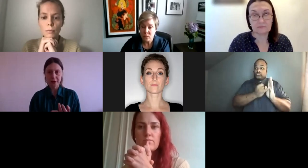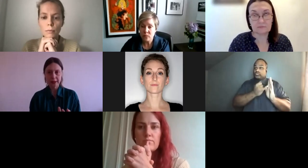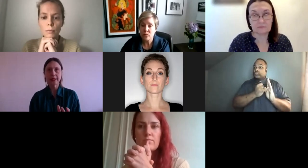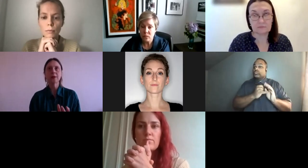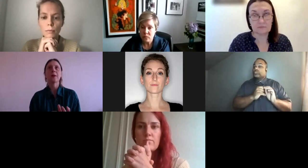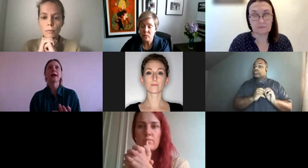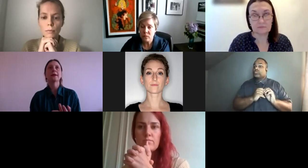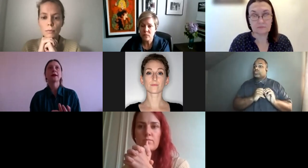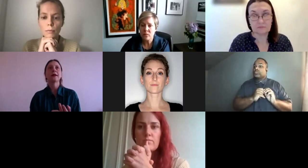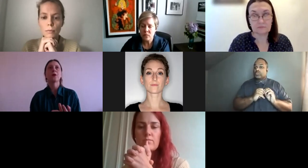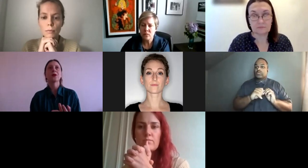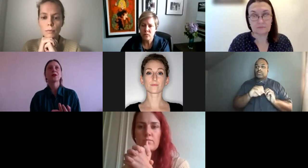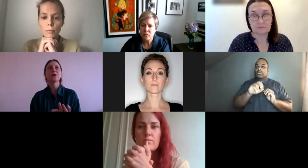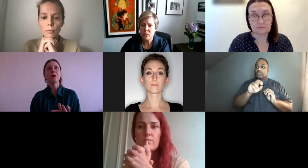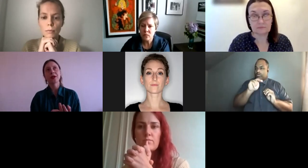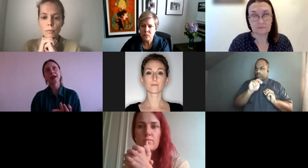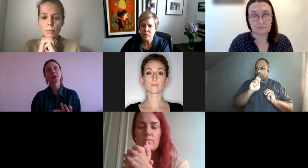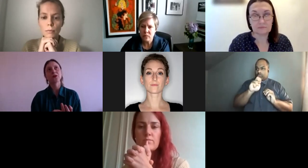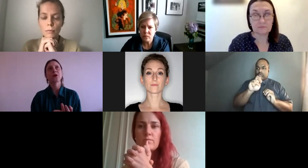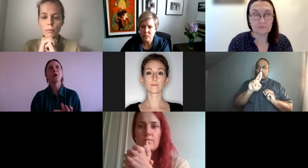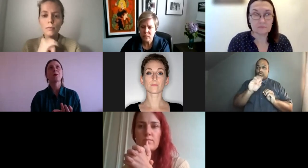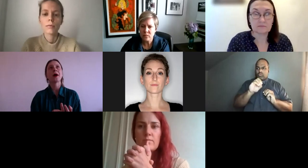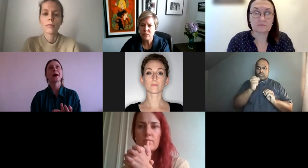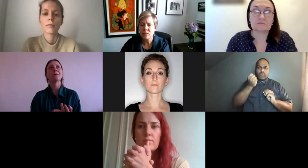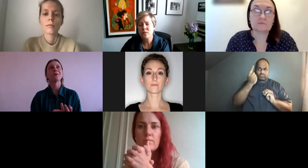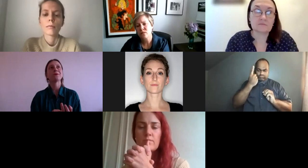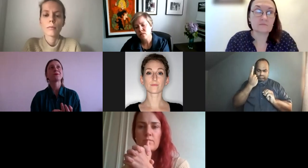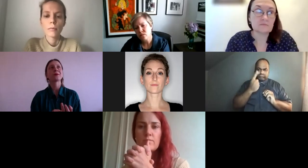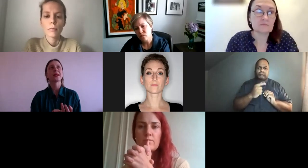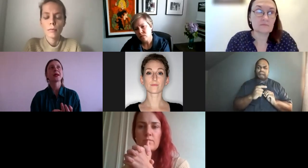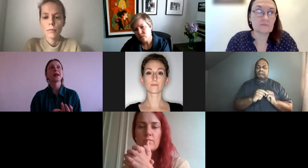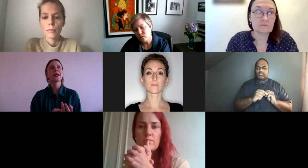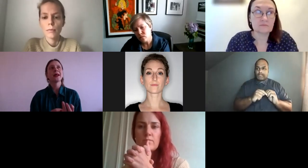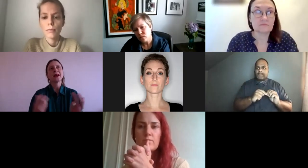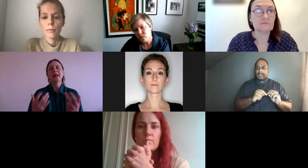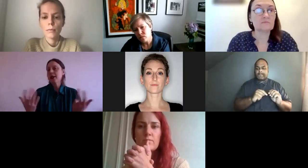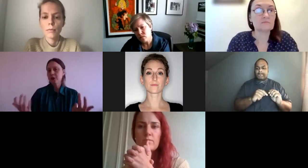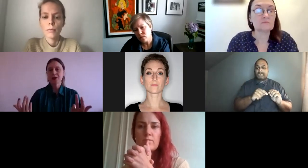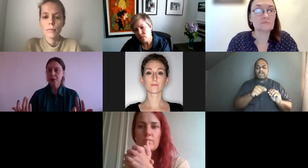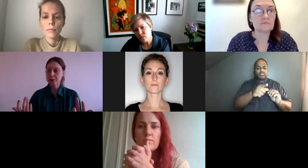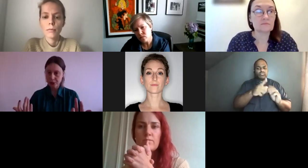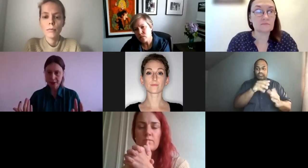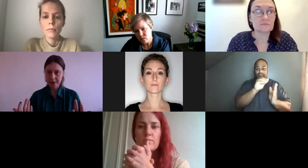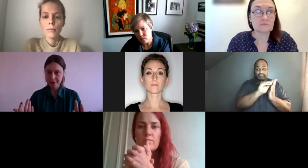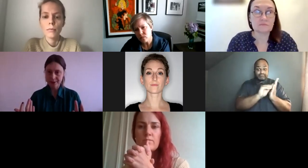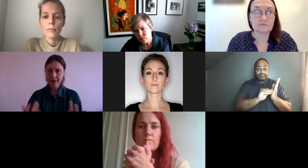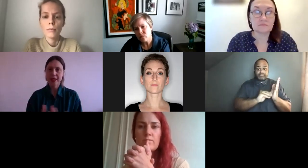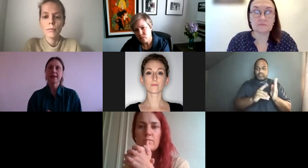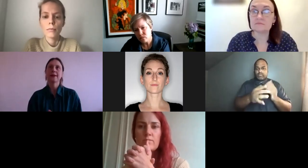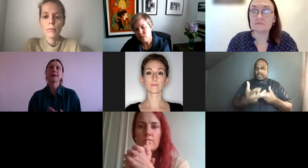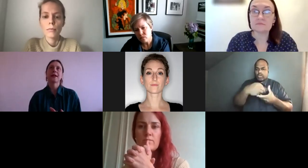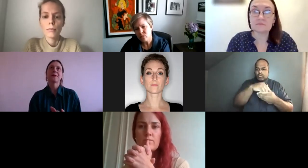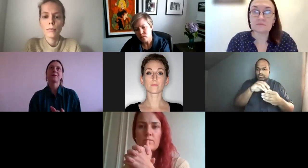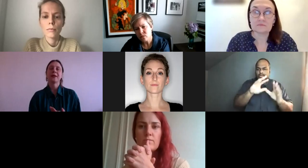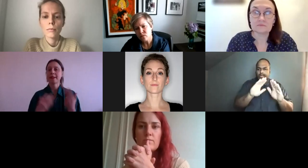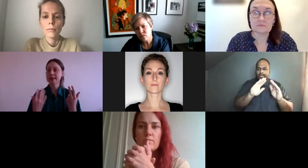lot about it, but there was no reaction from inclusion community.